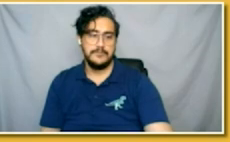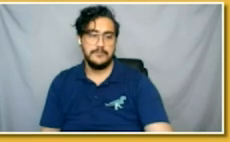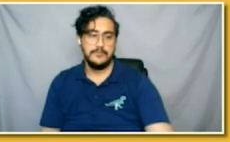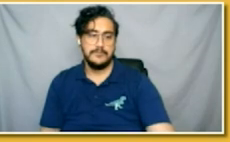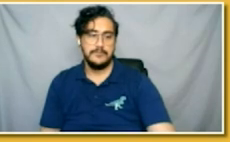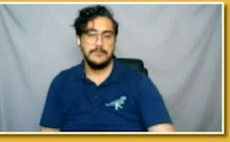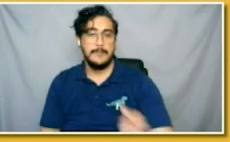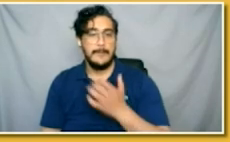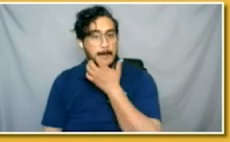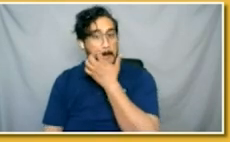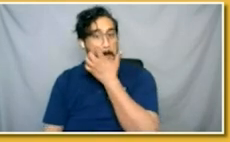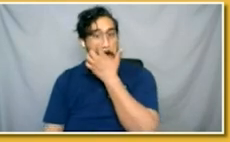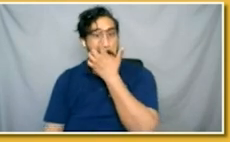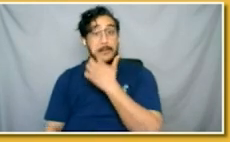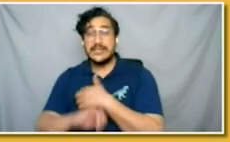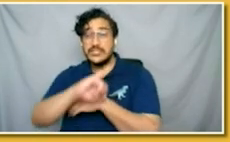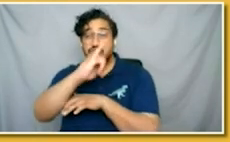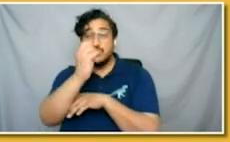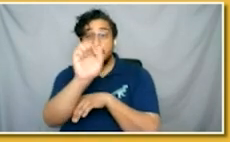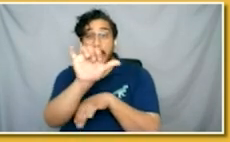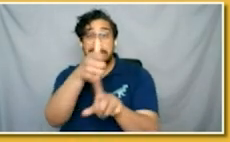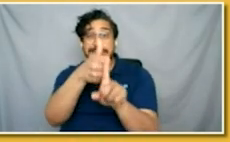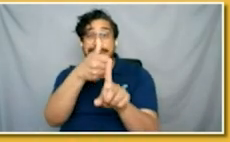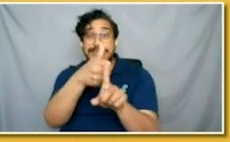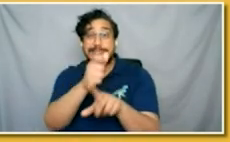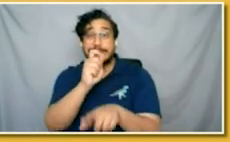Jay, you might still be on